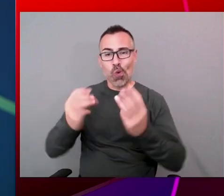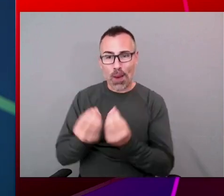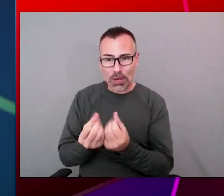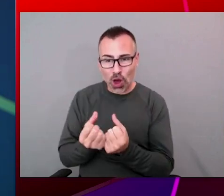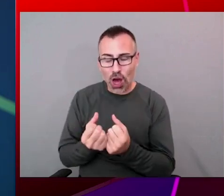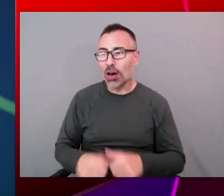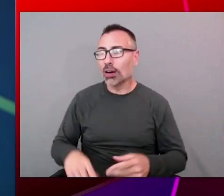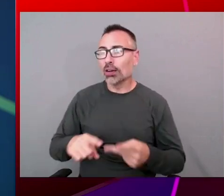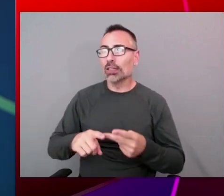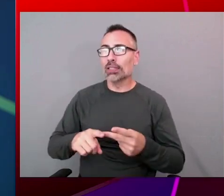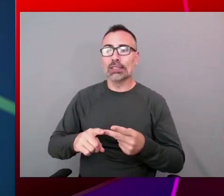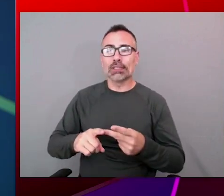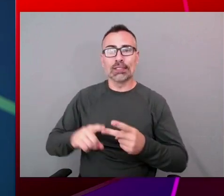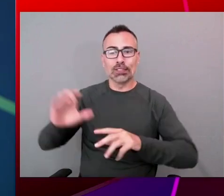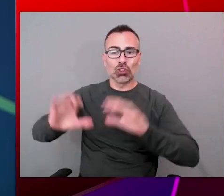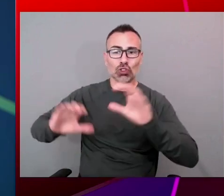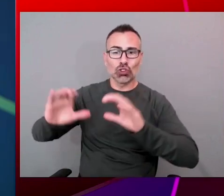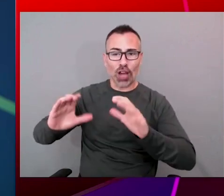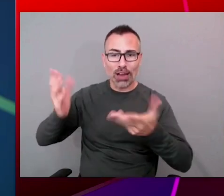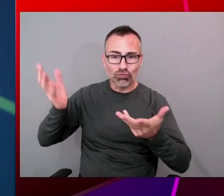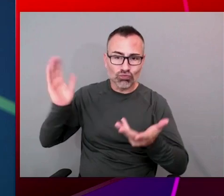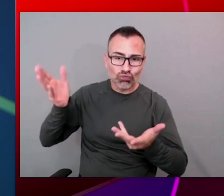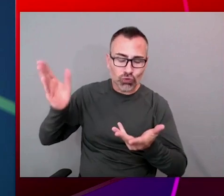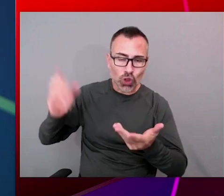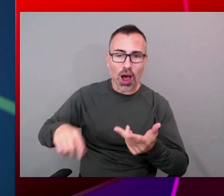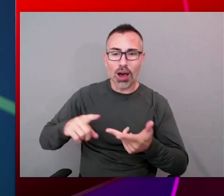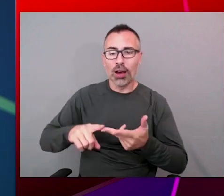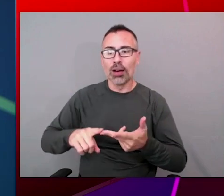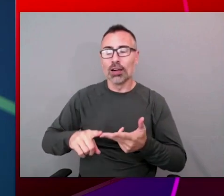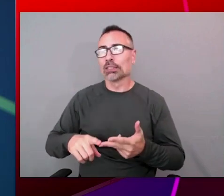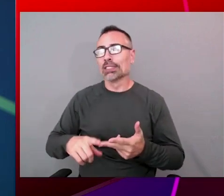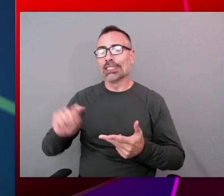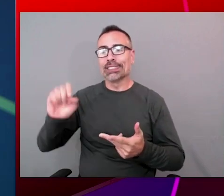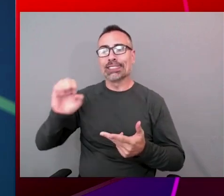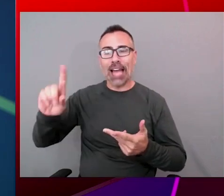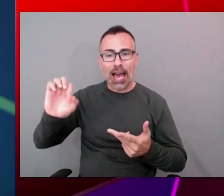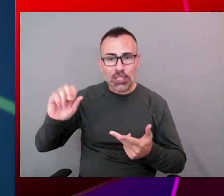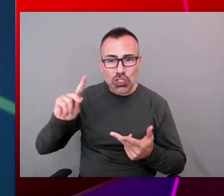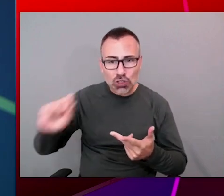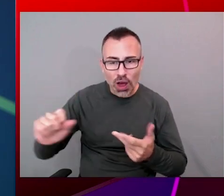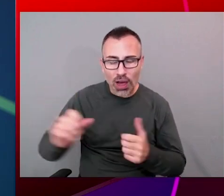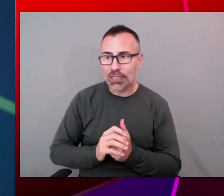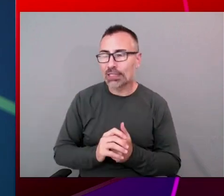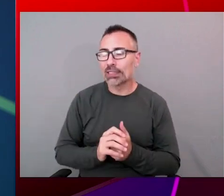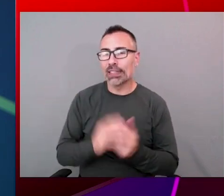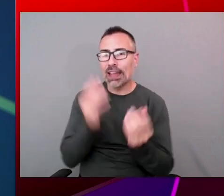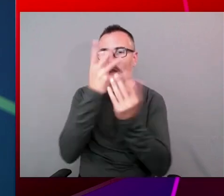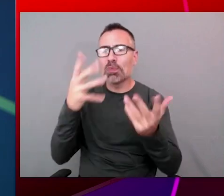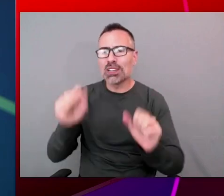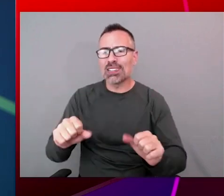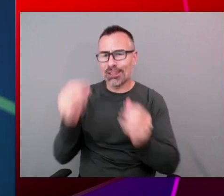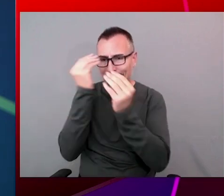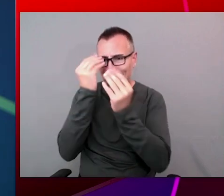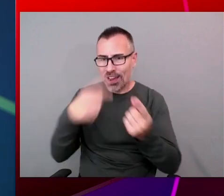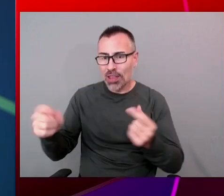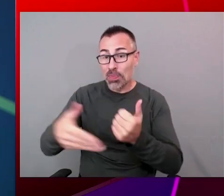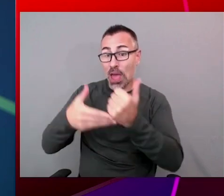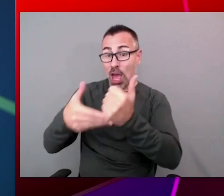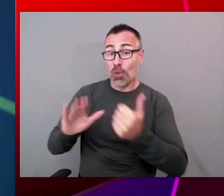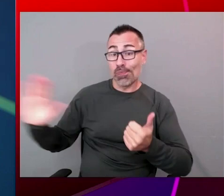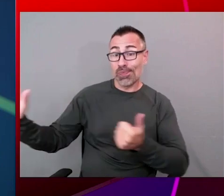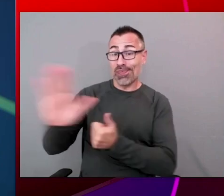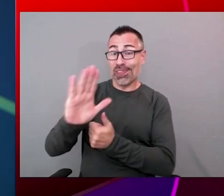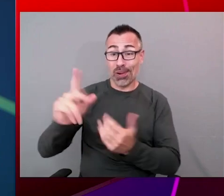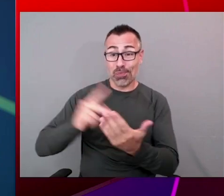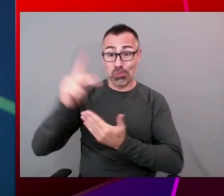any kind of other information that we can share with them to help them build their programs of study and also their knowledge, right?